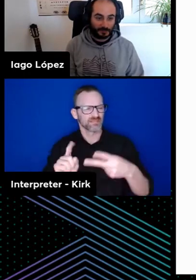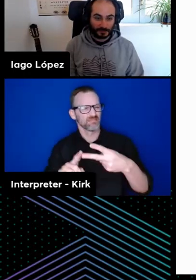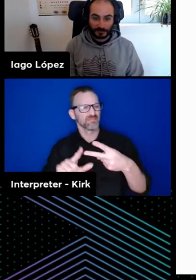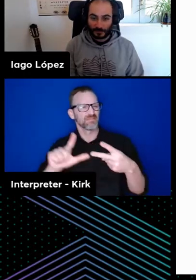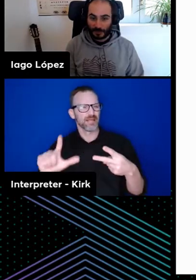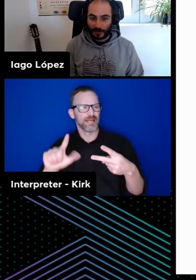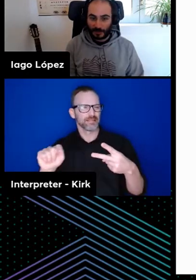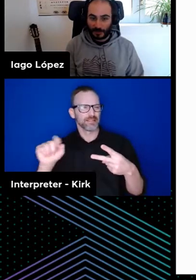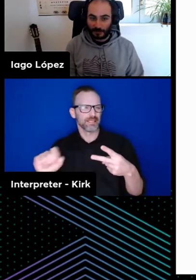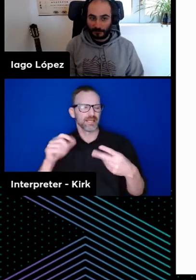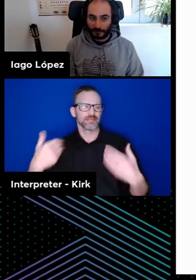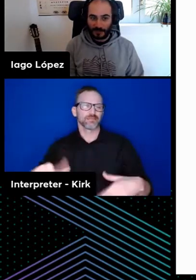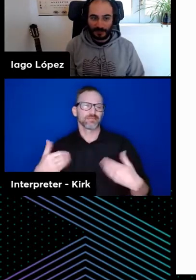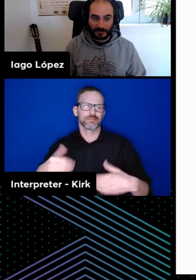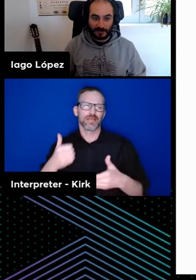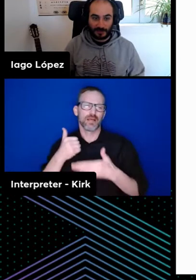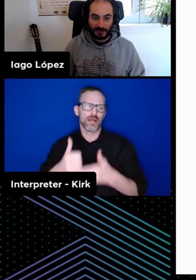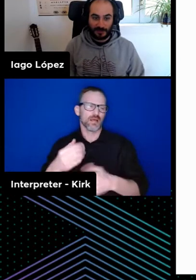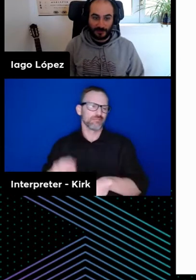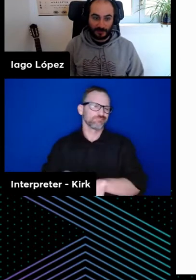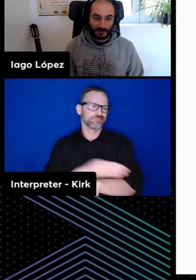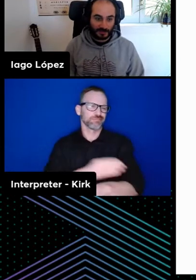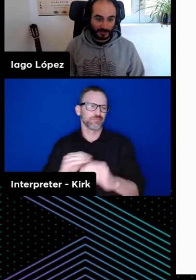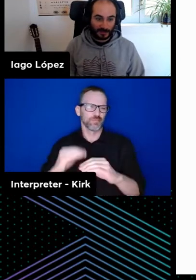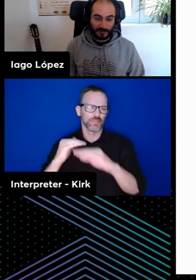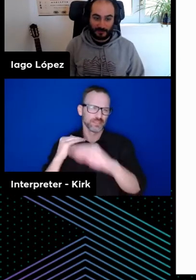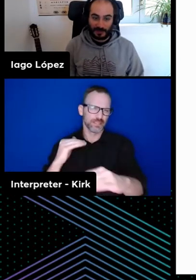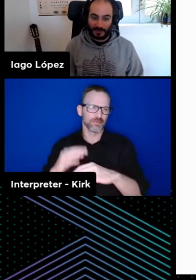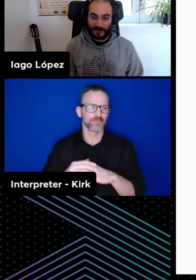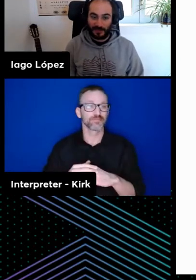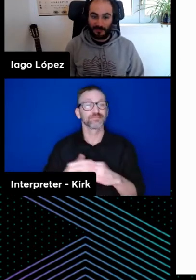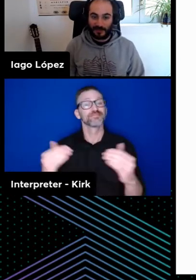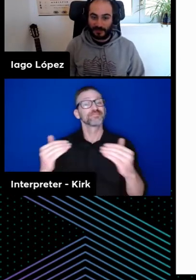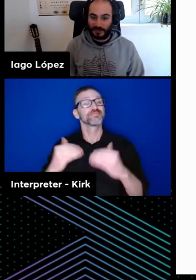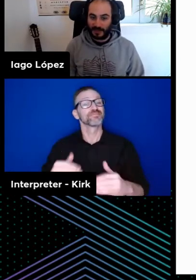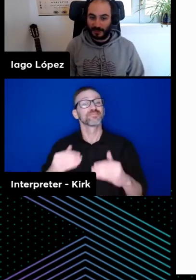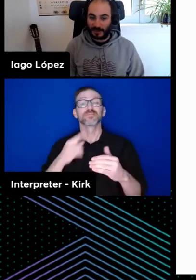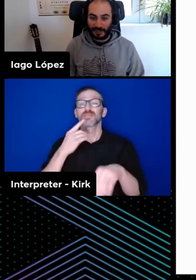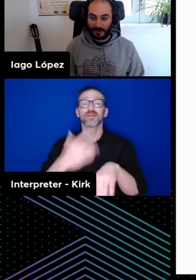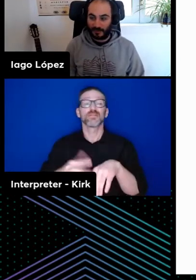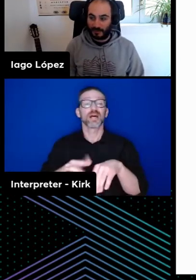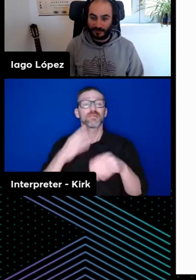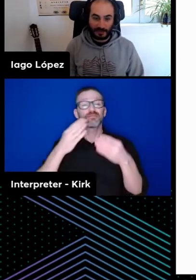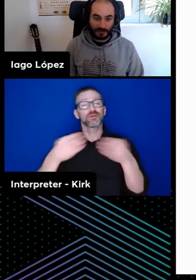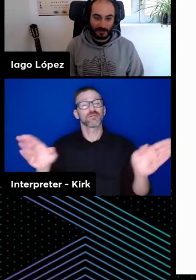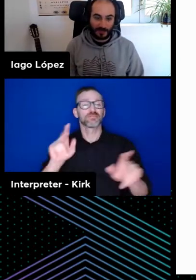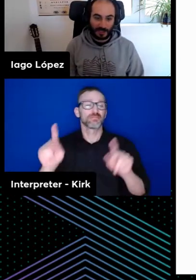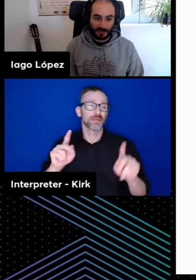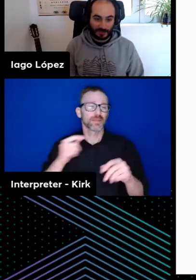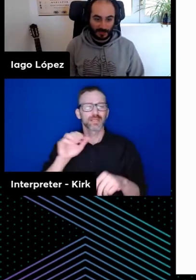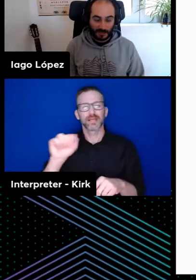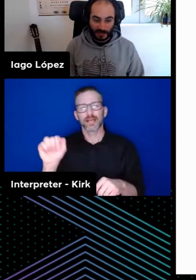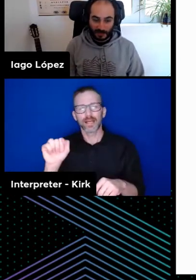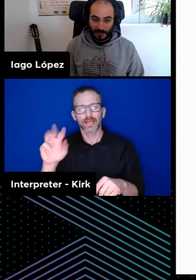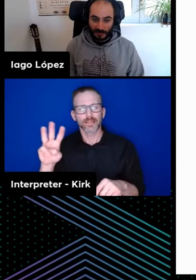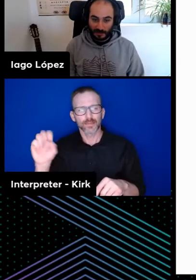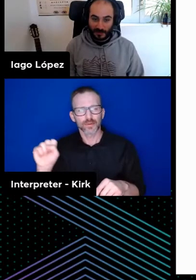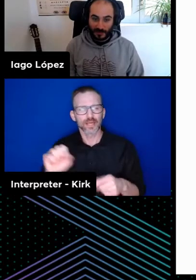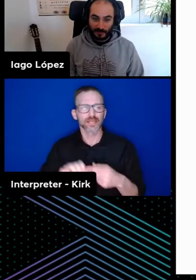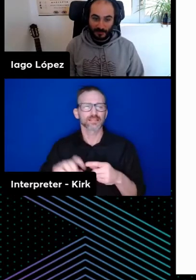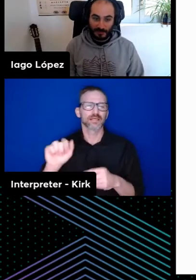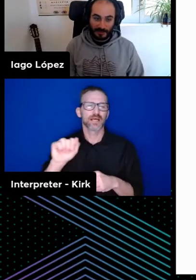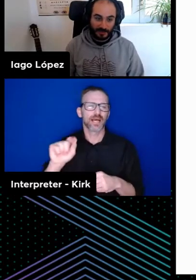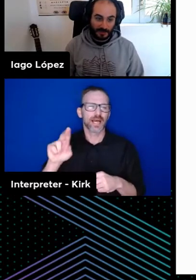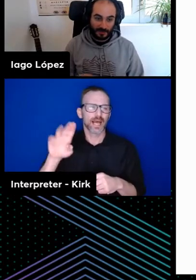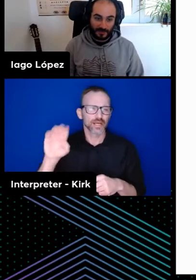stable. Yeah, Flatcar is publicly available, so you have images on AWS, Azure, Packet, yeah, lots of clouds. You